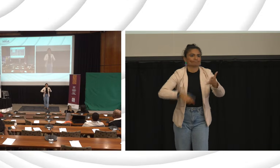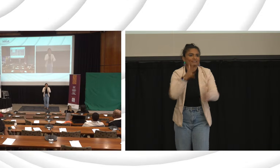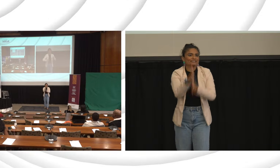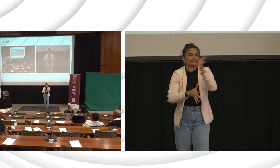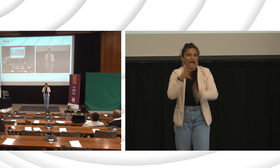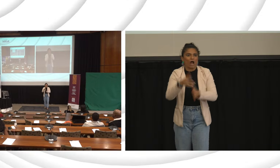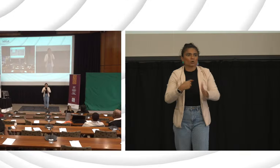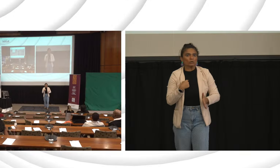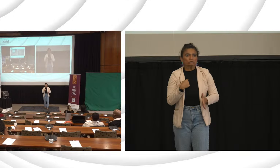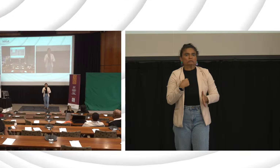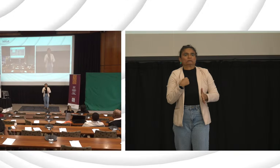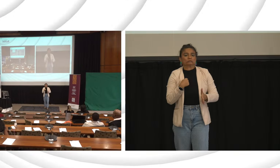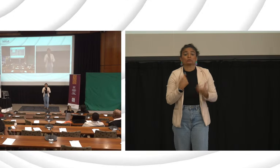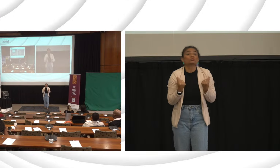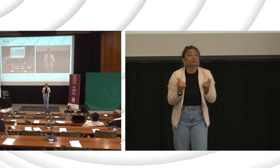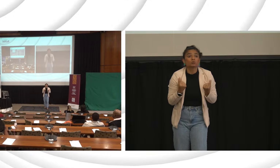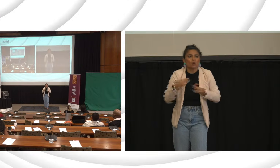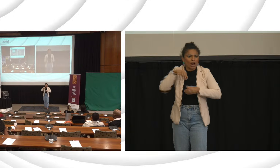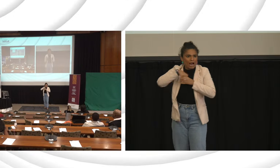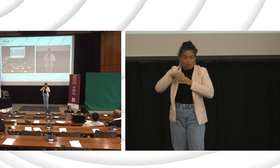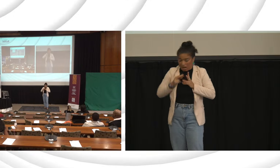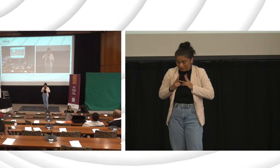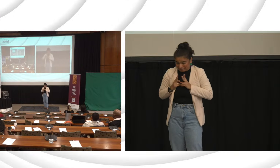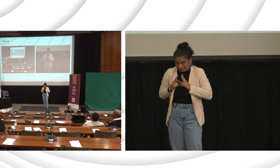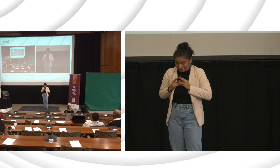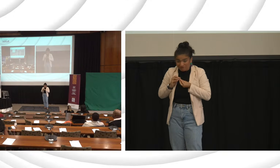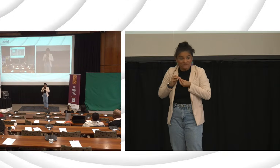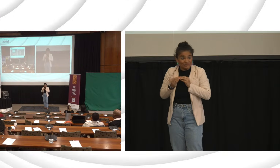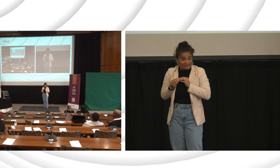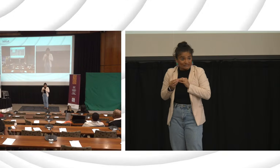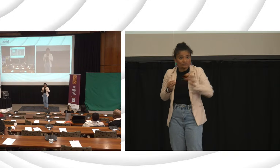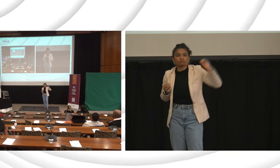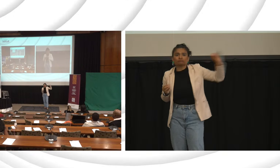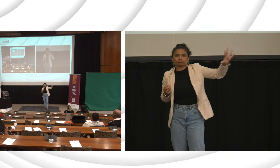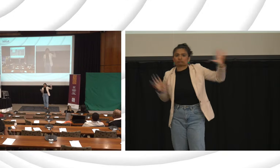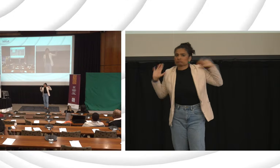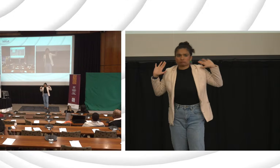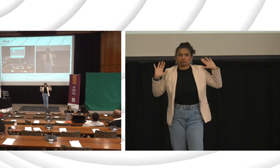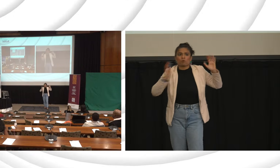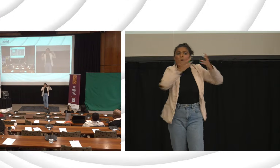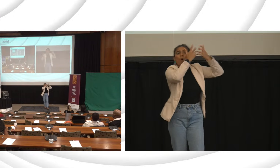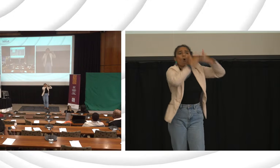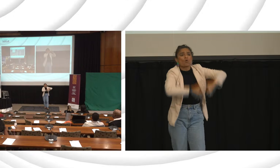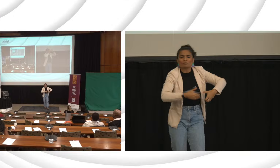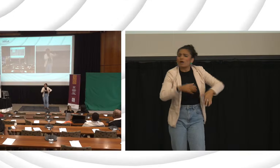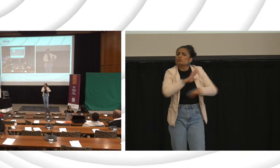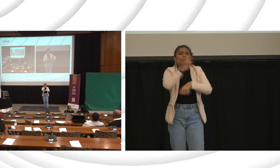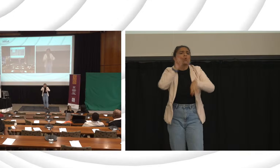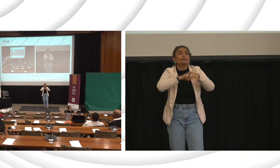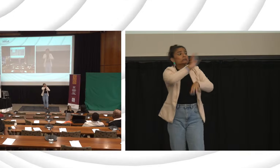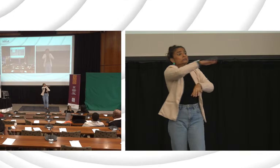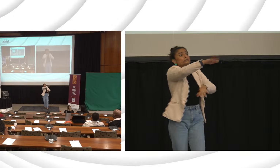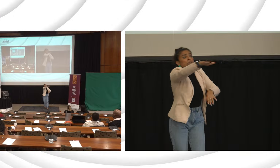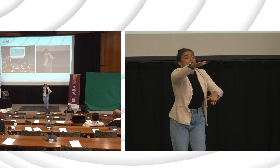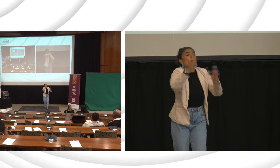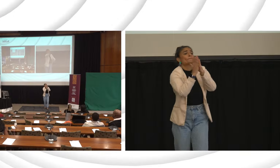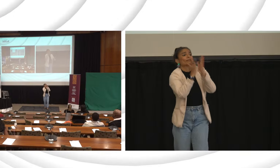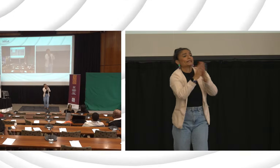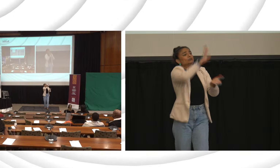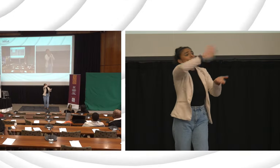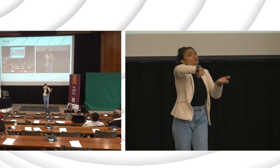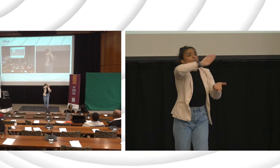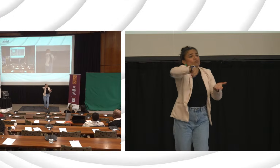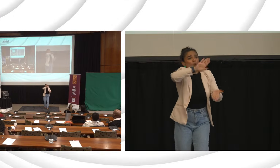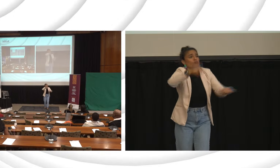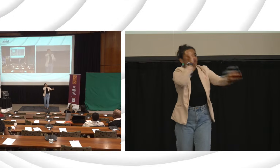to edit something, or there's a sign they've indicated that was wrong. Internally, we then edit and we send back. So we're not there